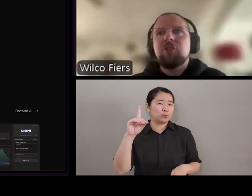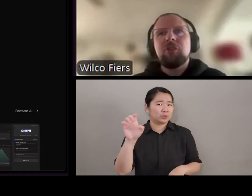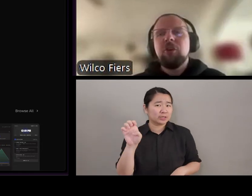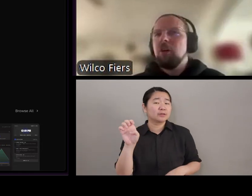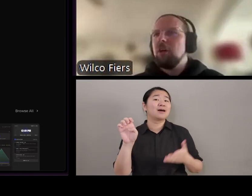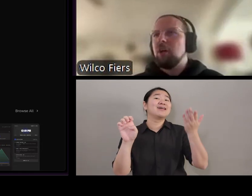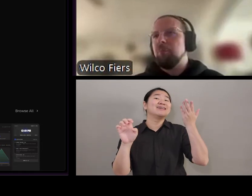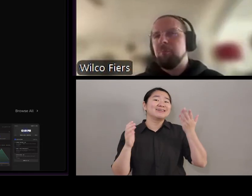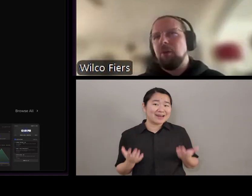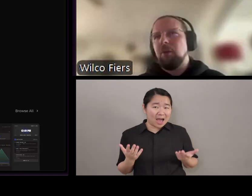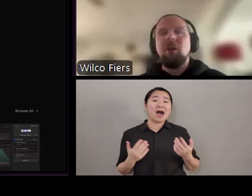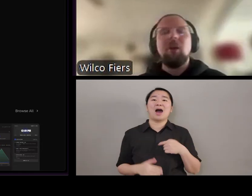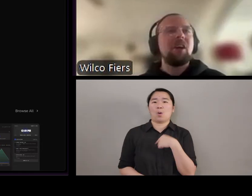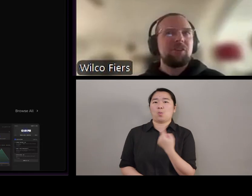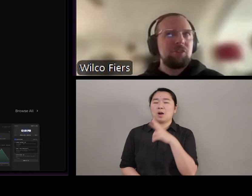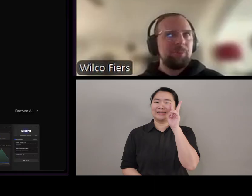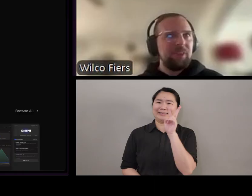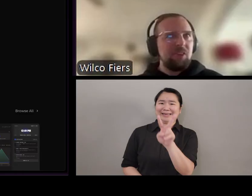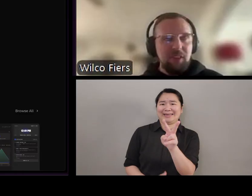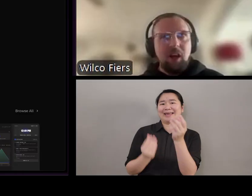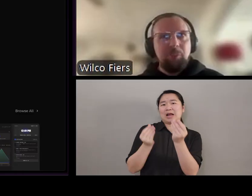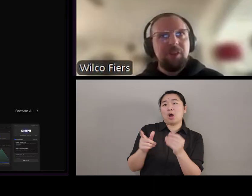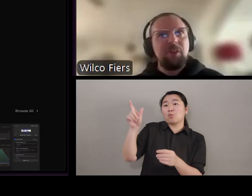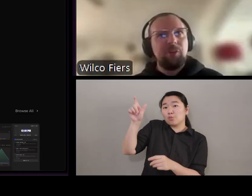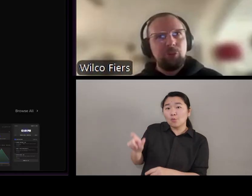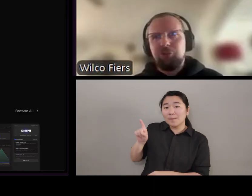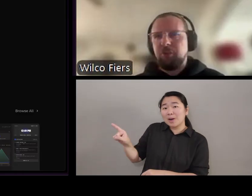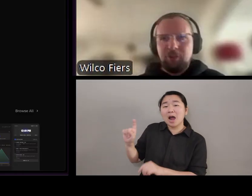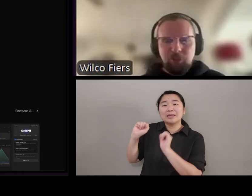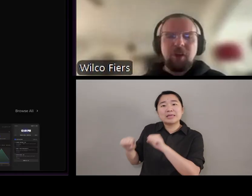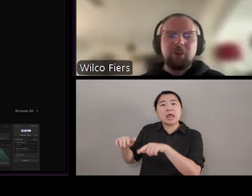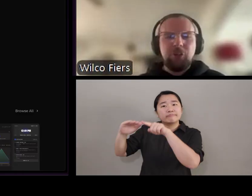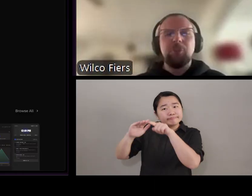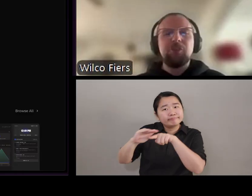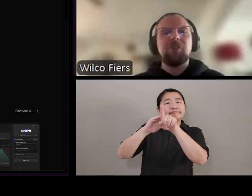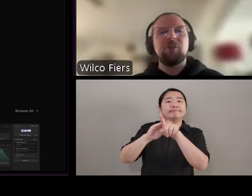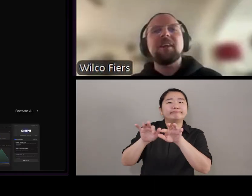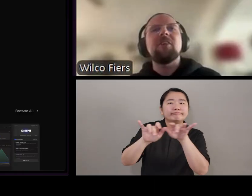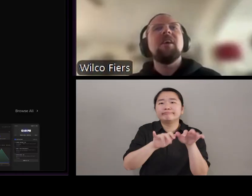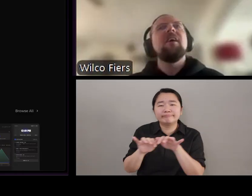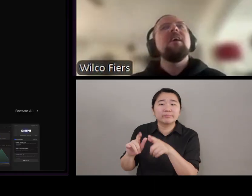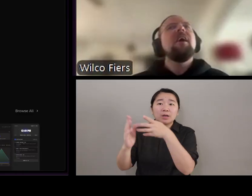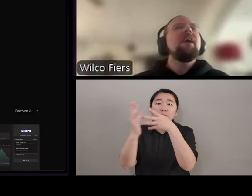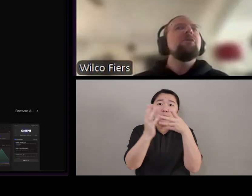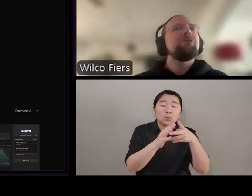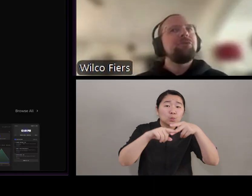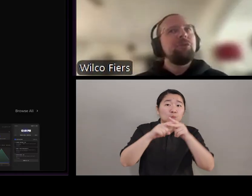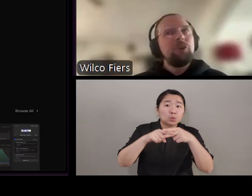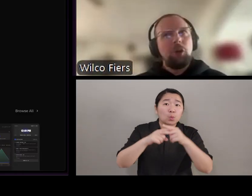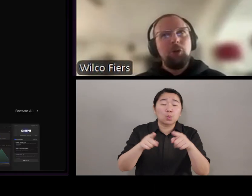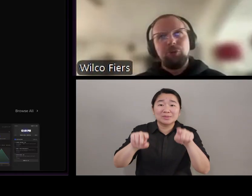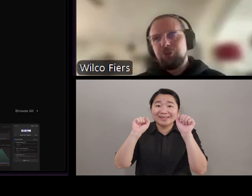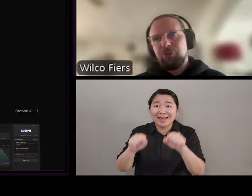and run it, but a lot of accessibility testing can't be done with tools, so you require humans to look at it.